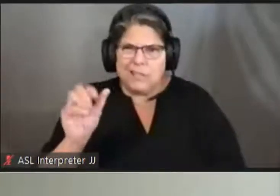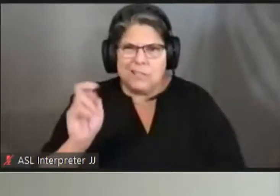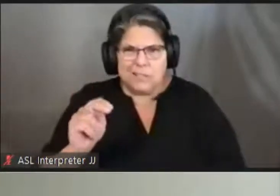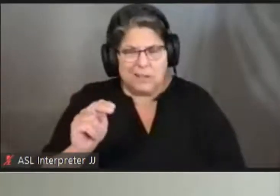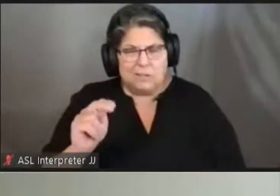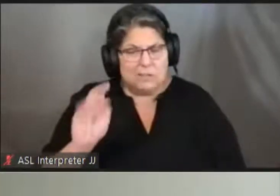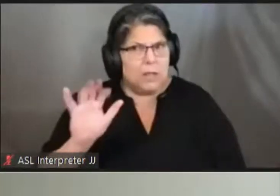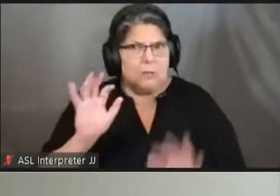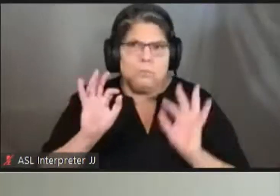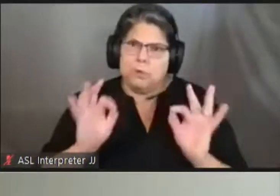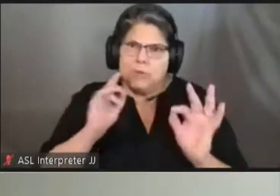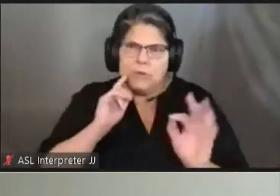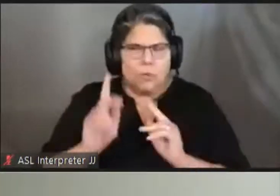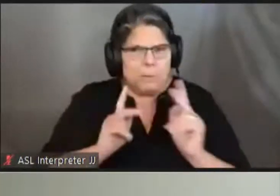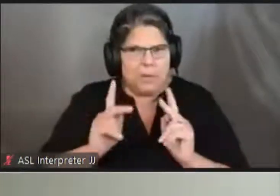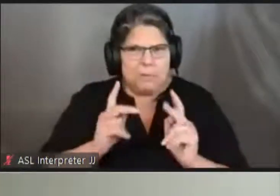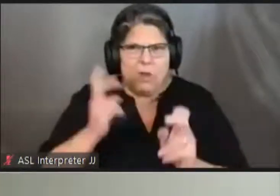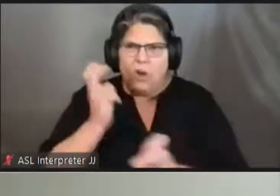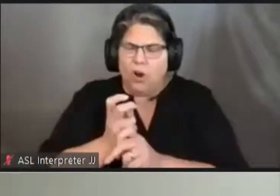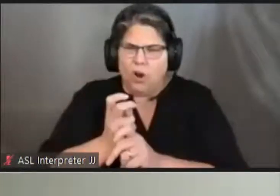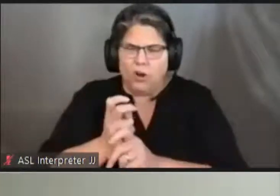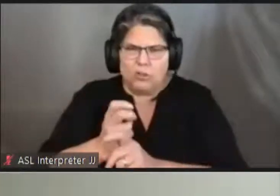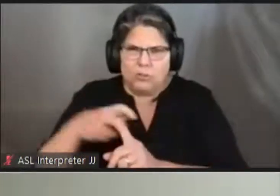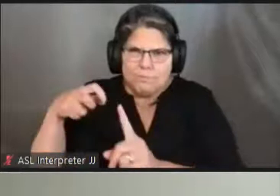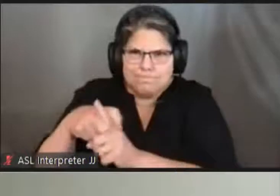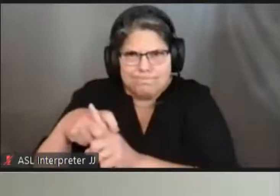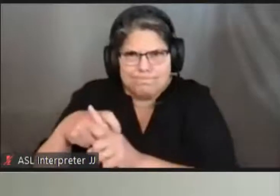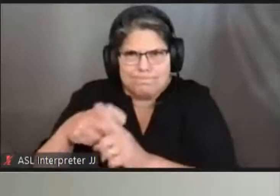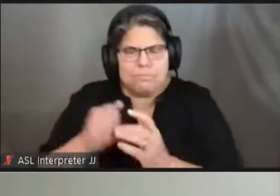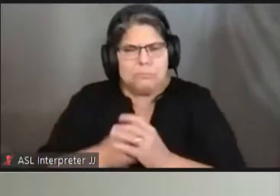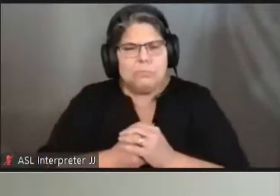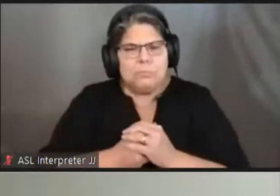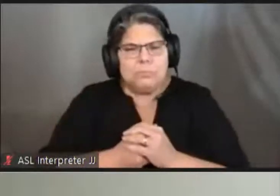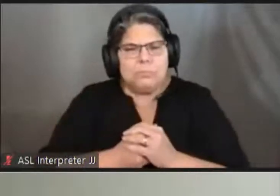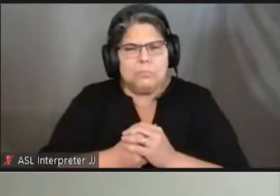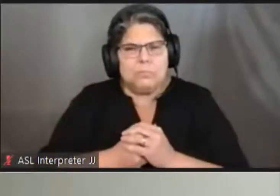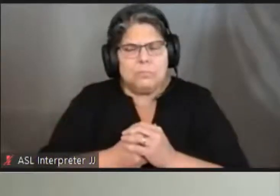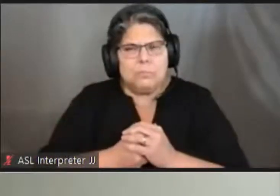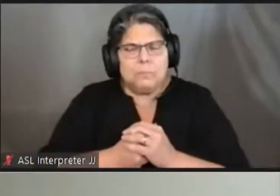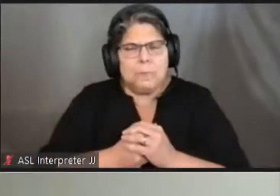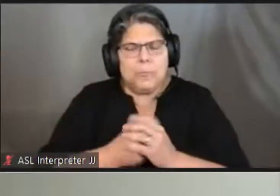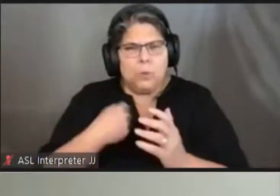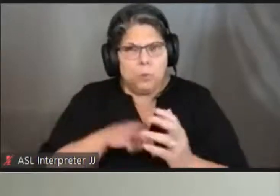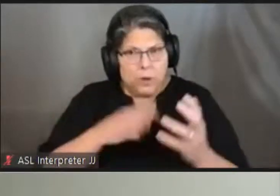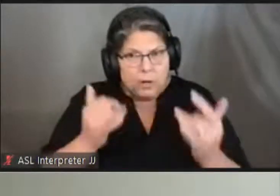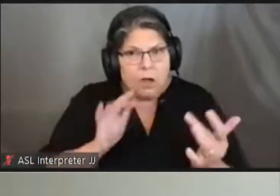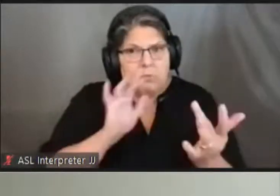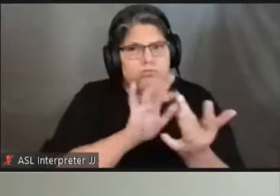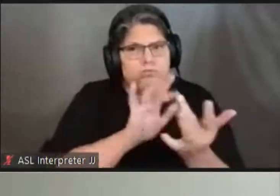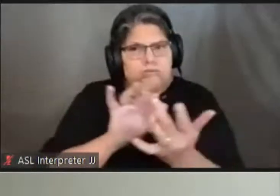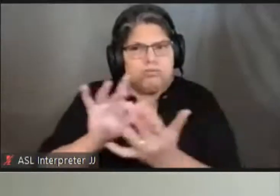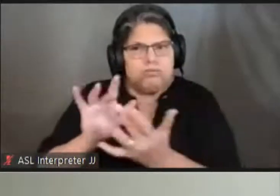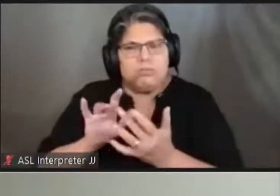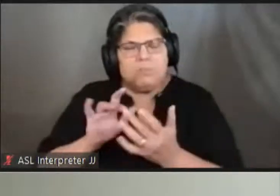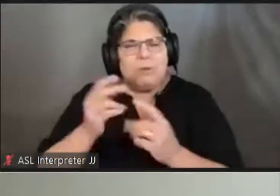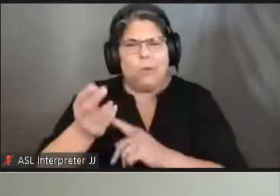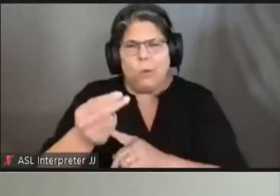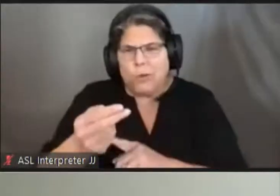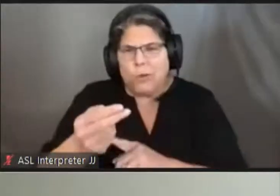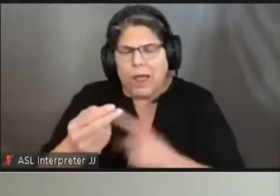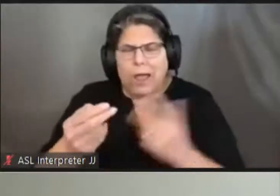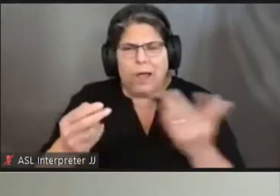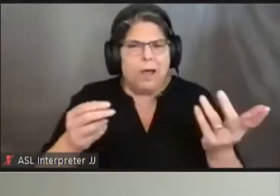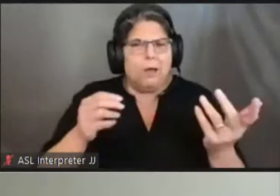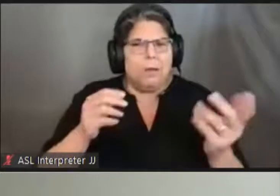use for people who are going to be hard to catch up with. We're reaching out to our lodging people on the